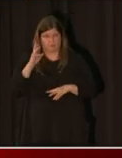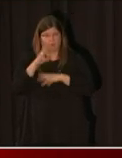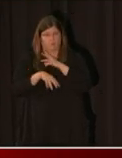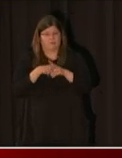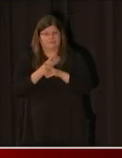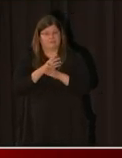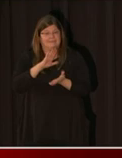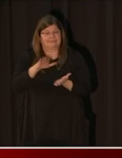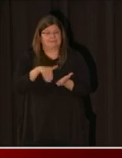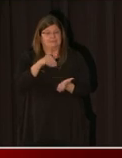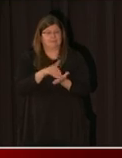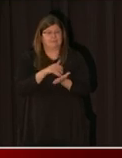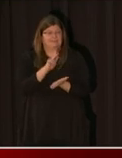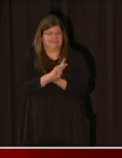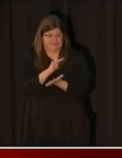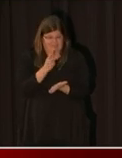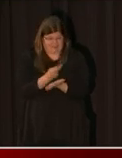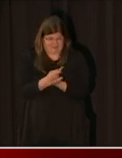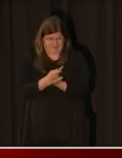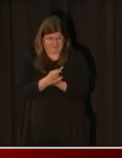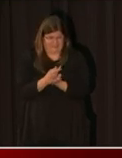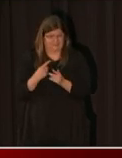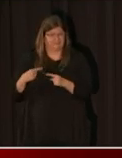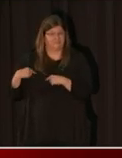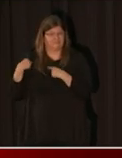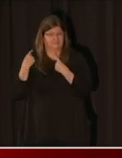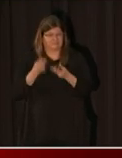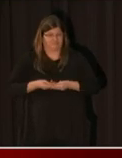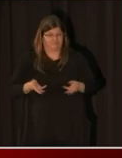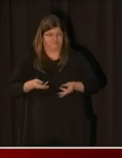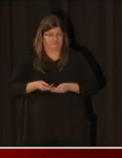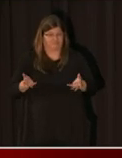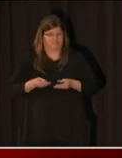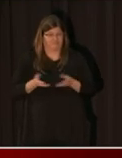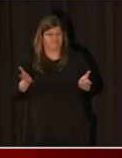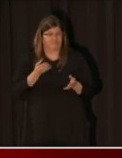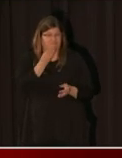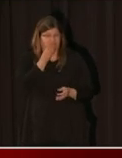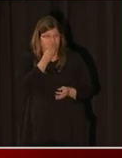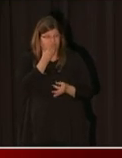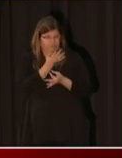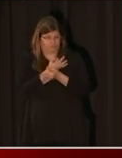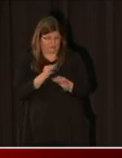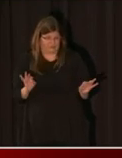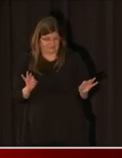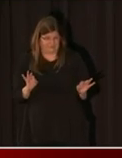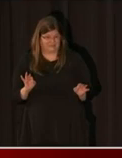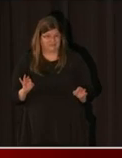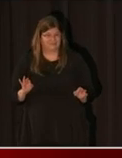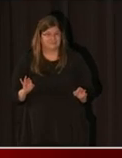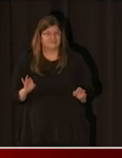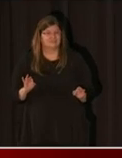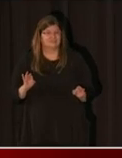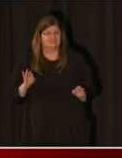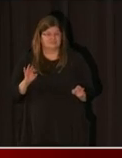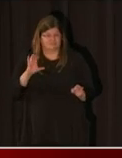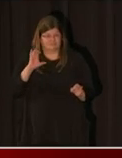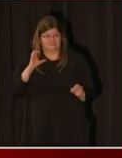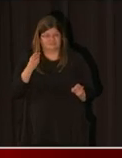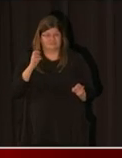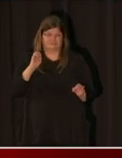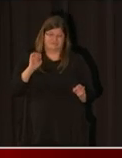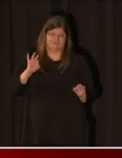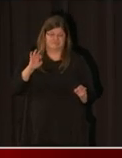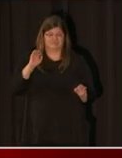providing meals to our chef Jose Andreas has been providing meals to all first responders, including